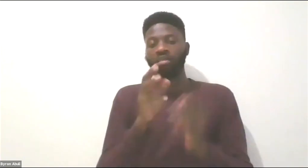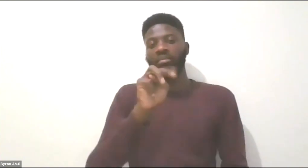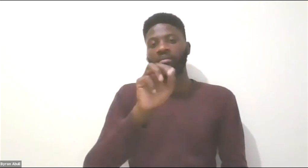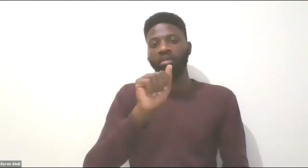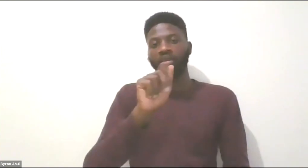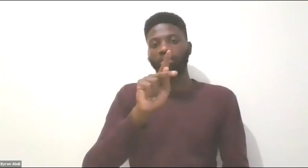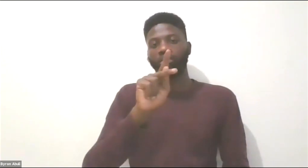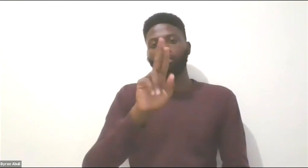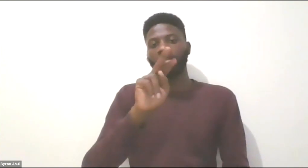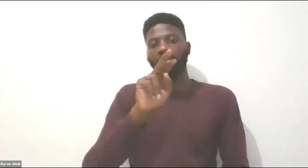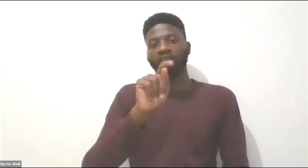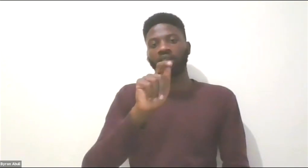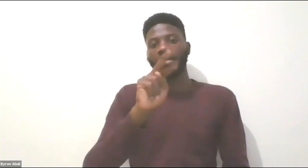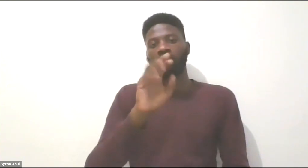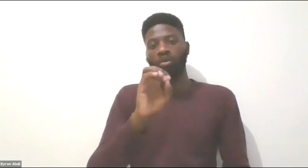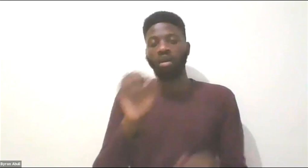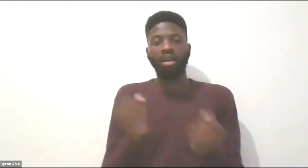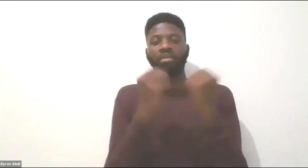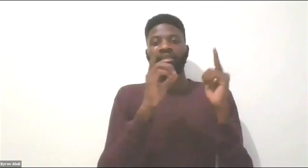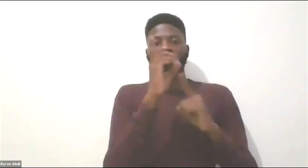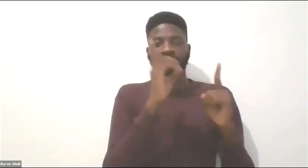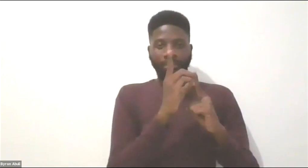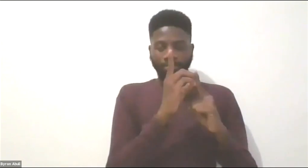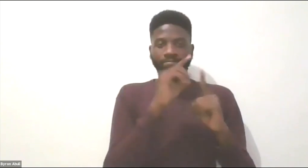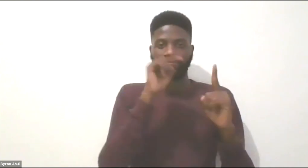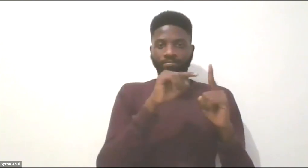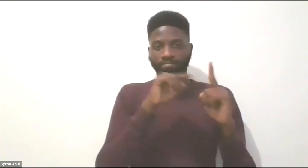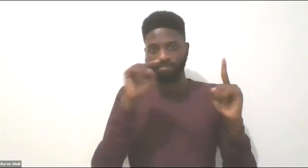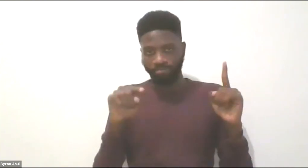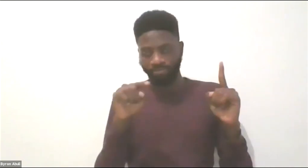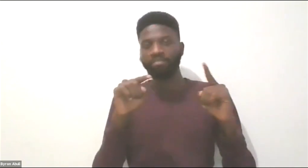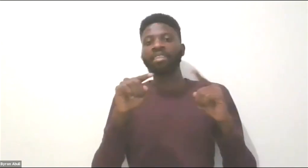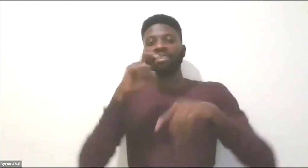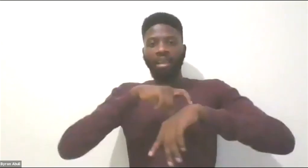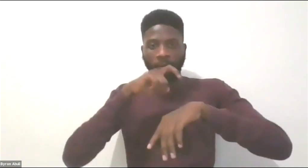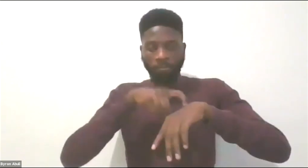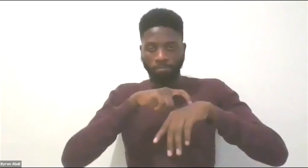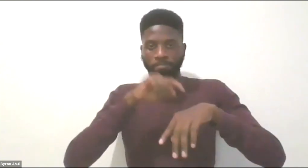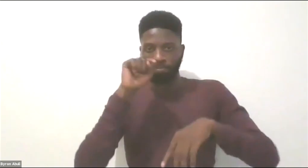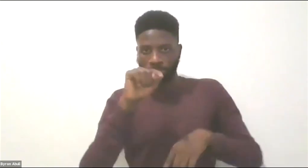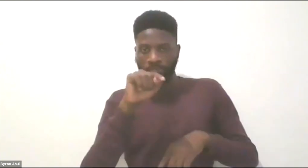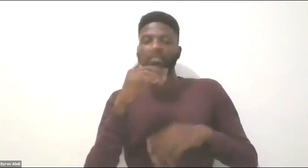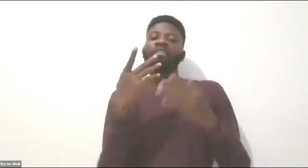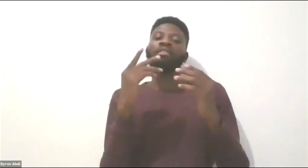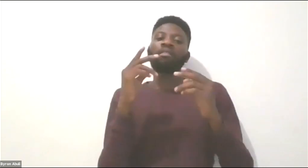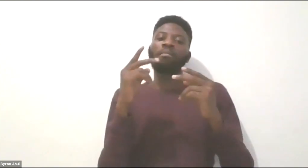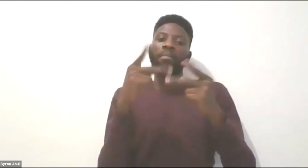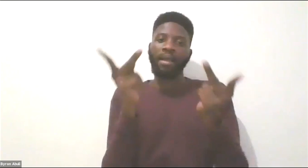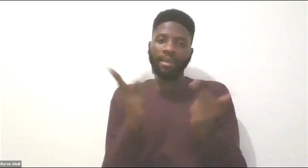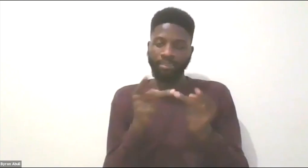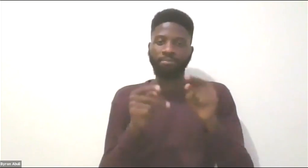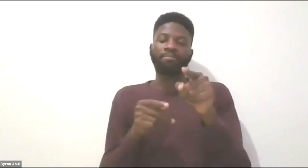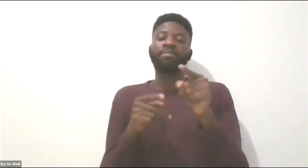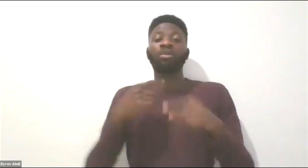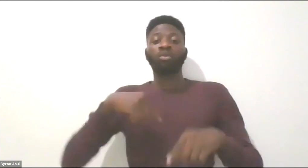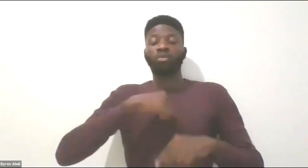going to take place on this and this date. At this time, the venue is this and this. So today we are looking at those interviews. How is